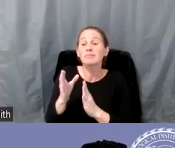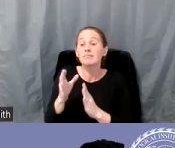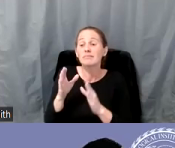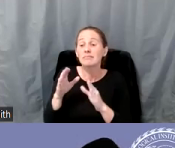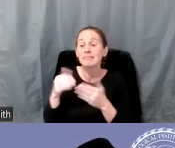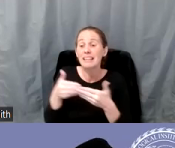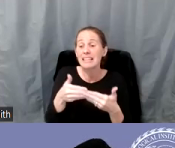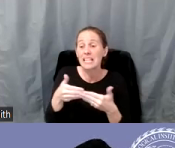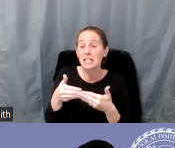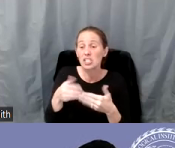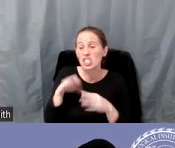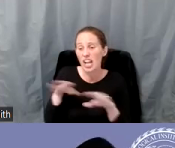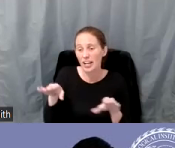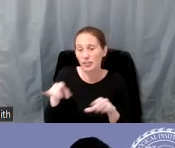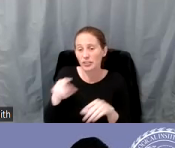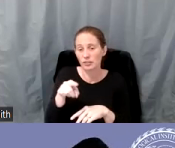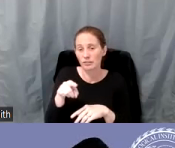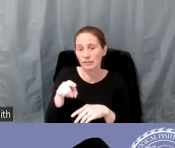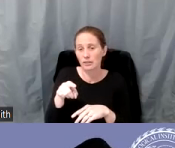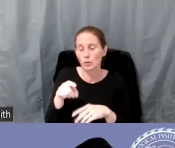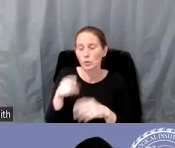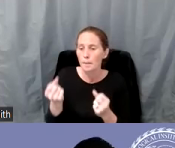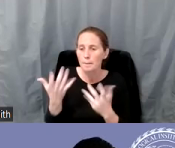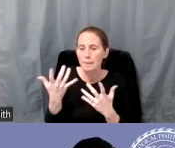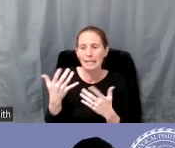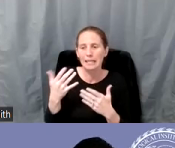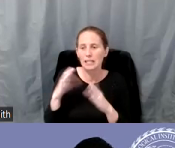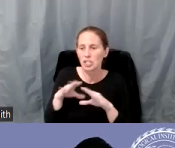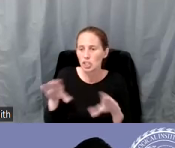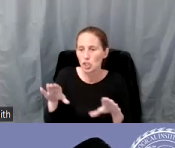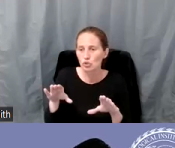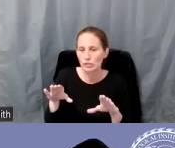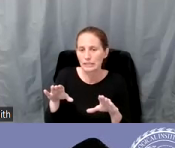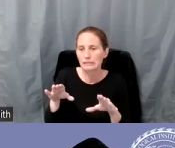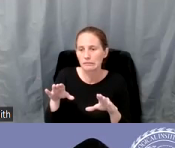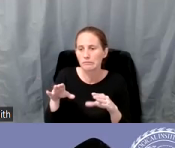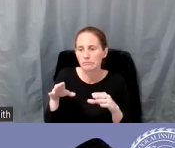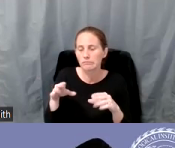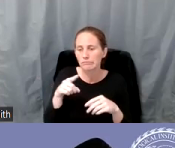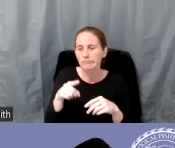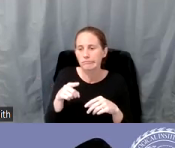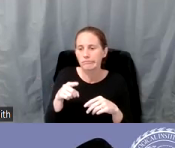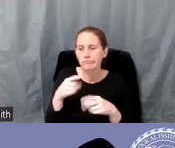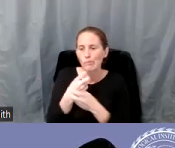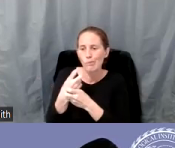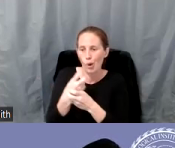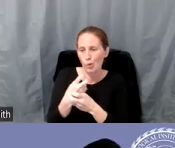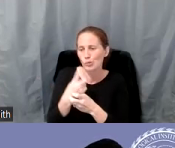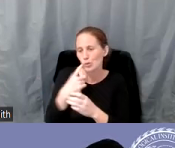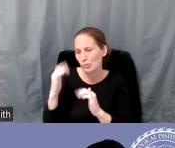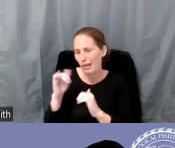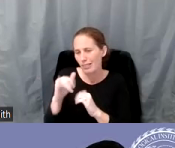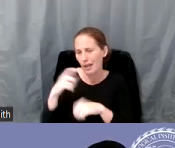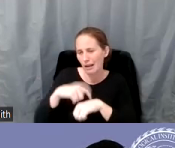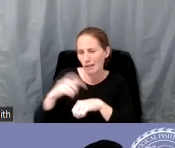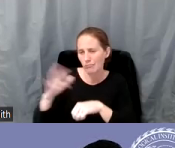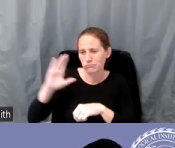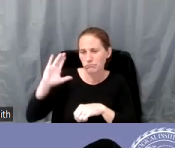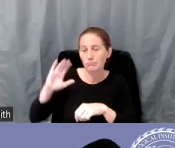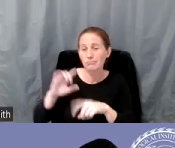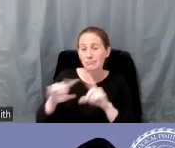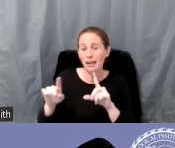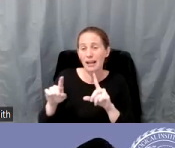inhumation here, there were quite a number of child inhumations, as one might expect from the context and from that time period. I'll come